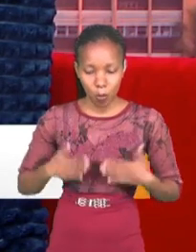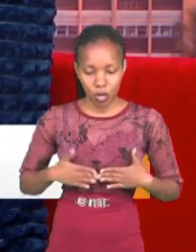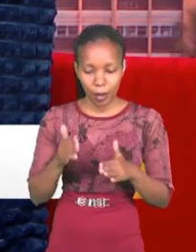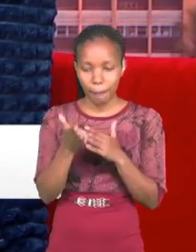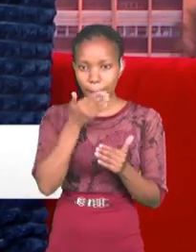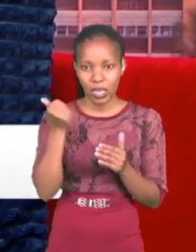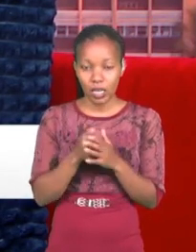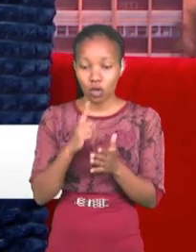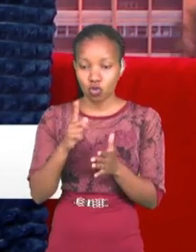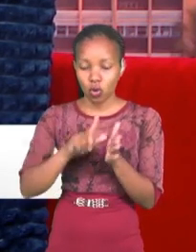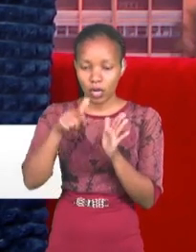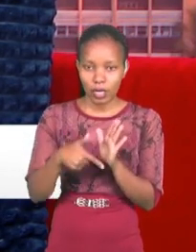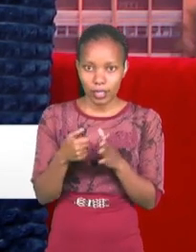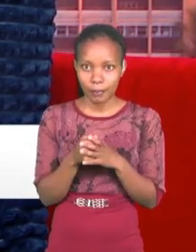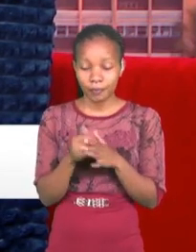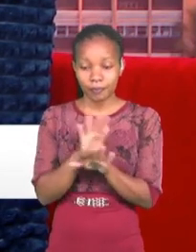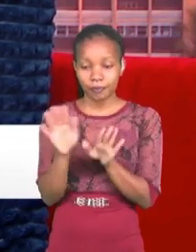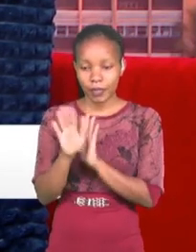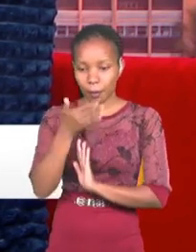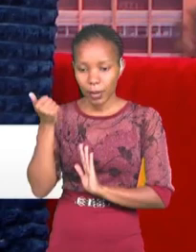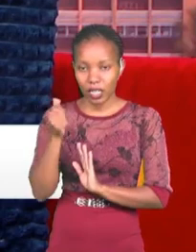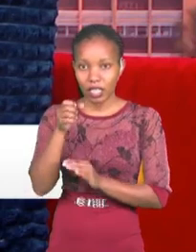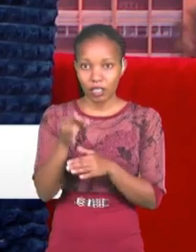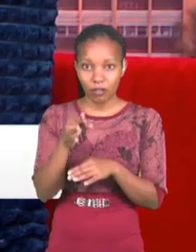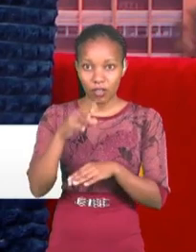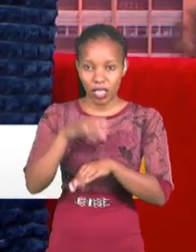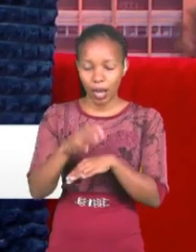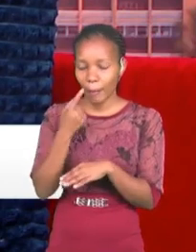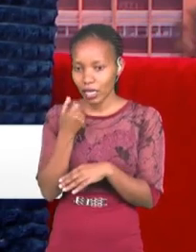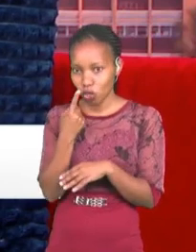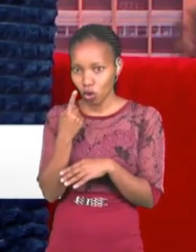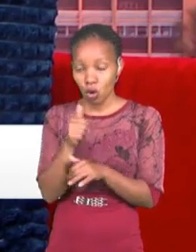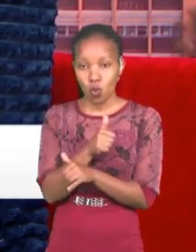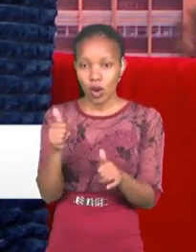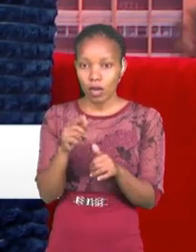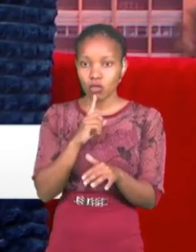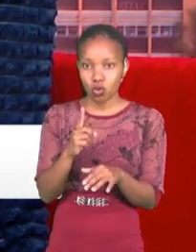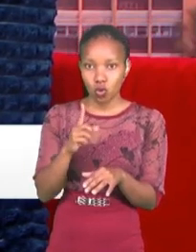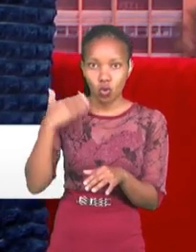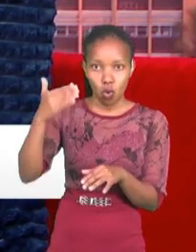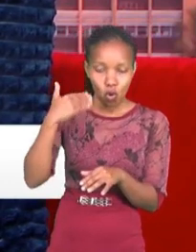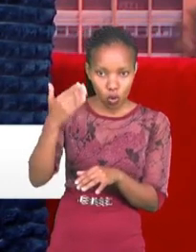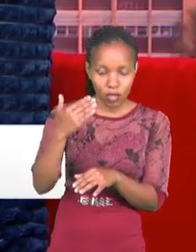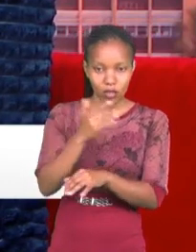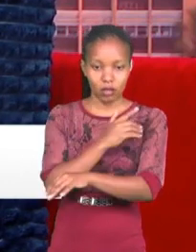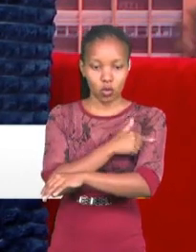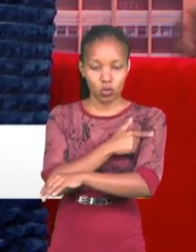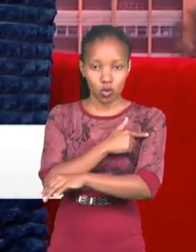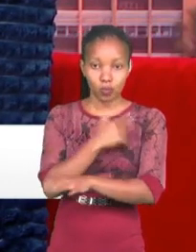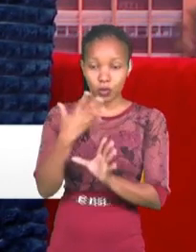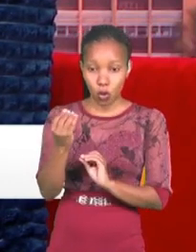So later outcome is much better after receiving these medications. So regular antenatal checkup should be